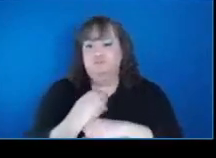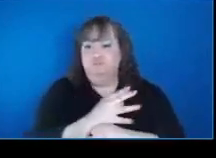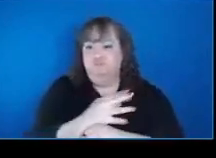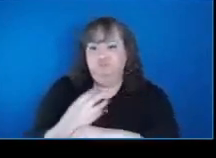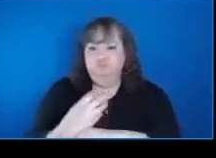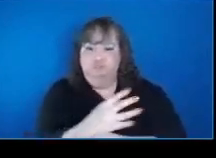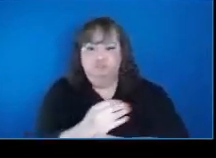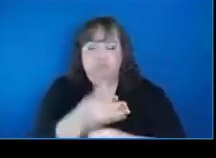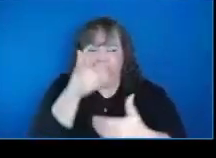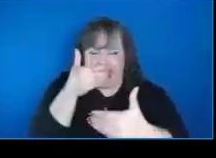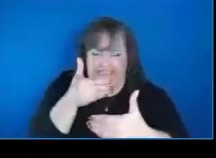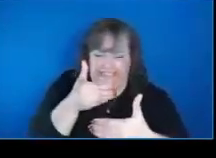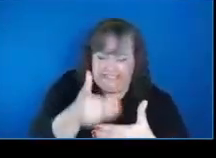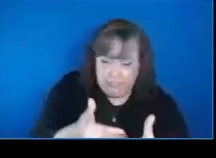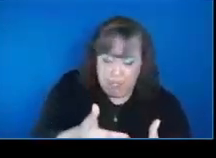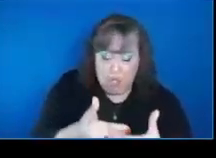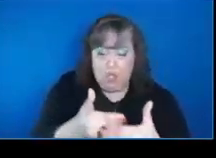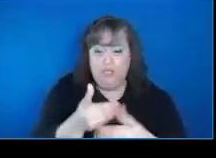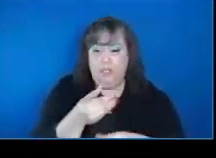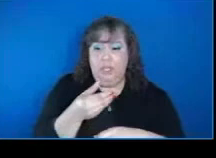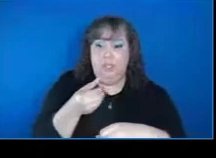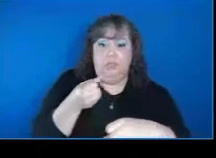until, you know, we will hit it.